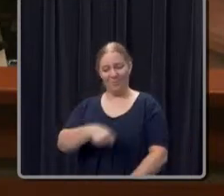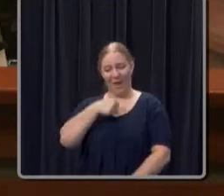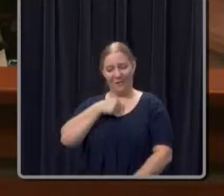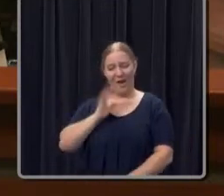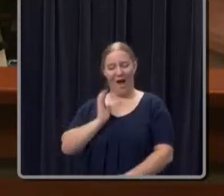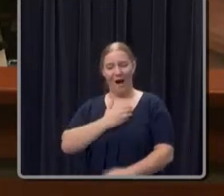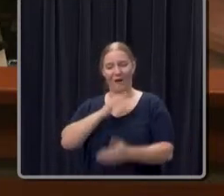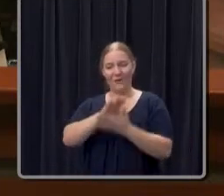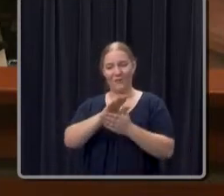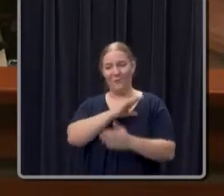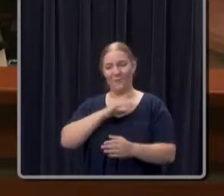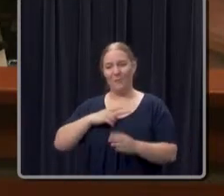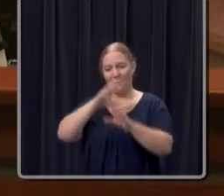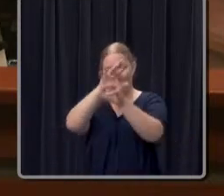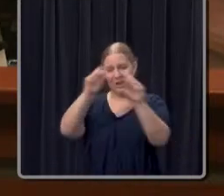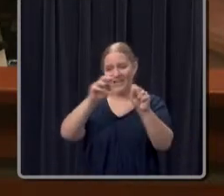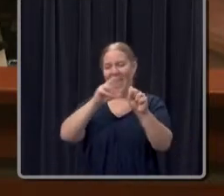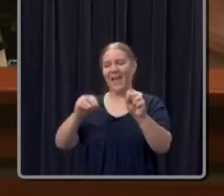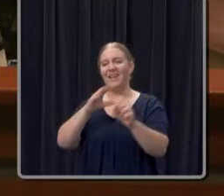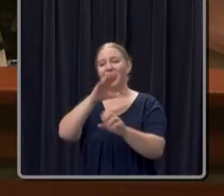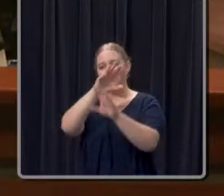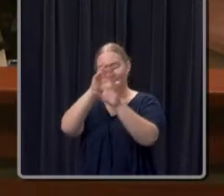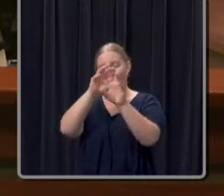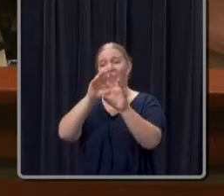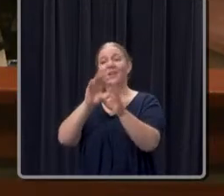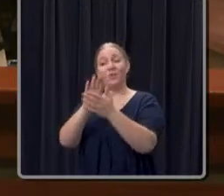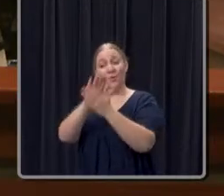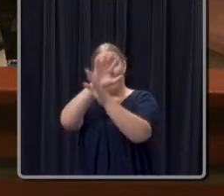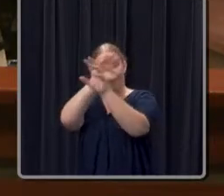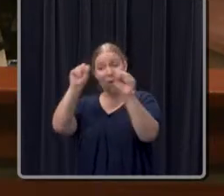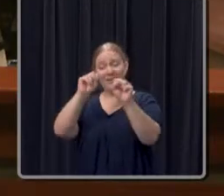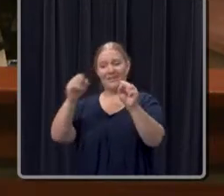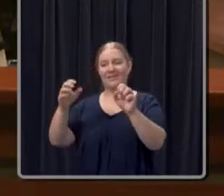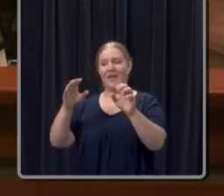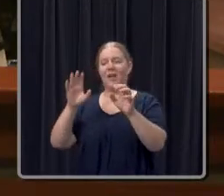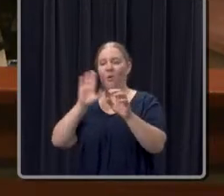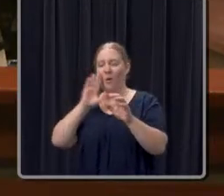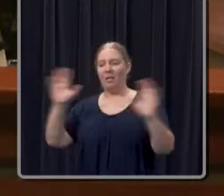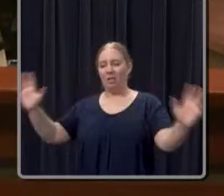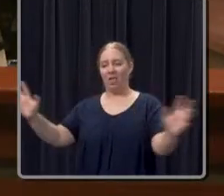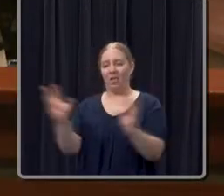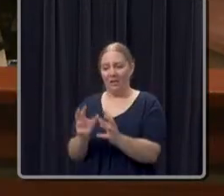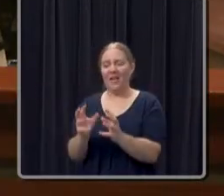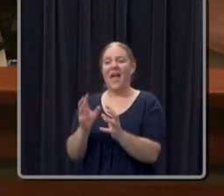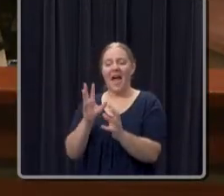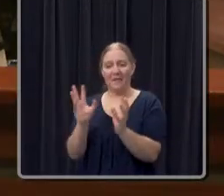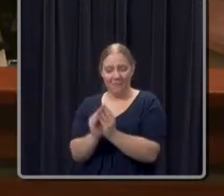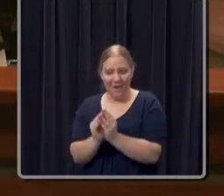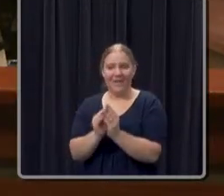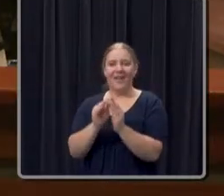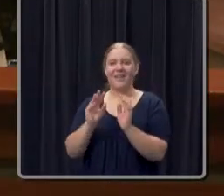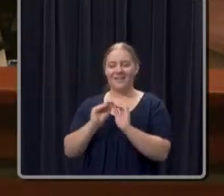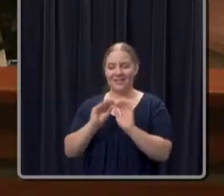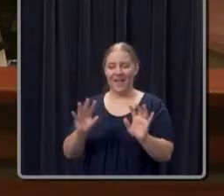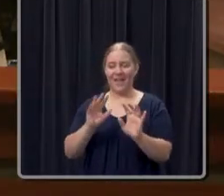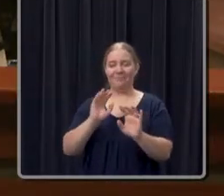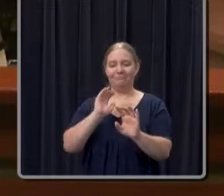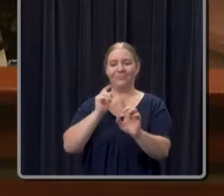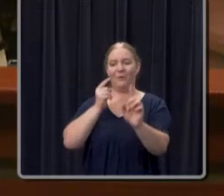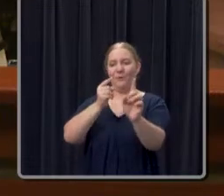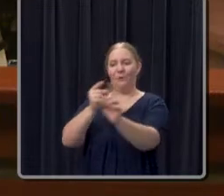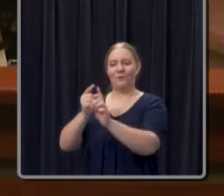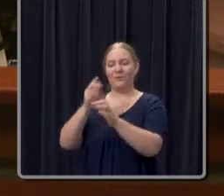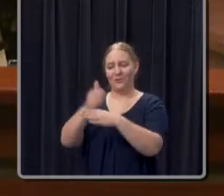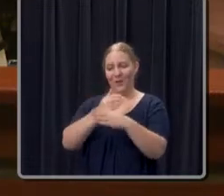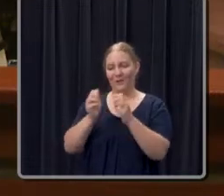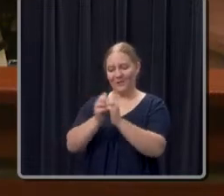school board presidents and superintendents were able to come together to get some of those priorities outlined and clarified so we can share those